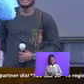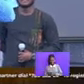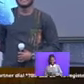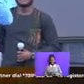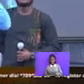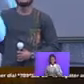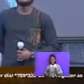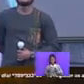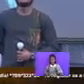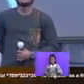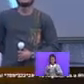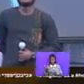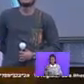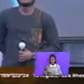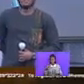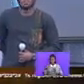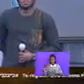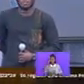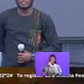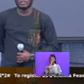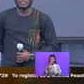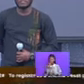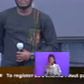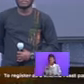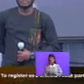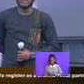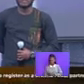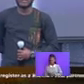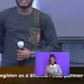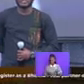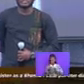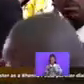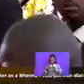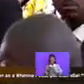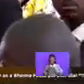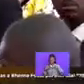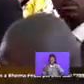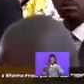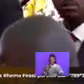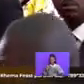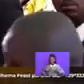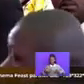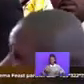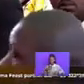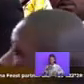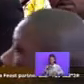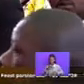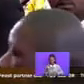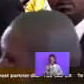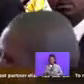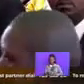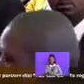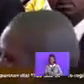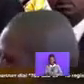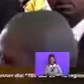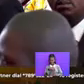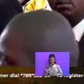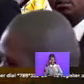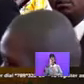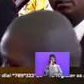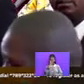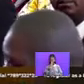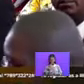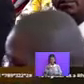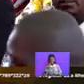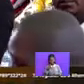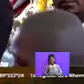not yet there but God is going to use you it's like the Mighty Men of David God is going to use you to